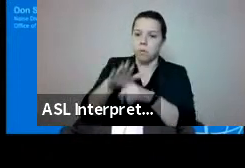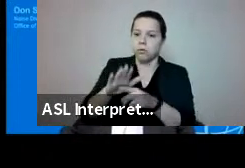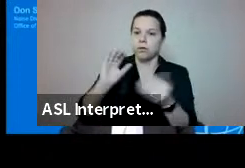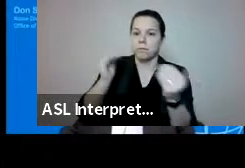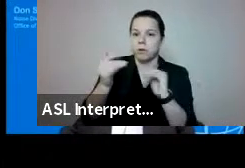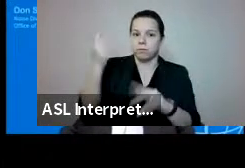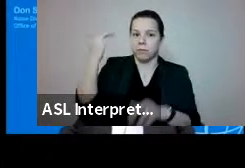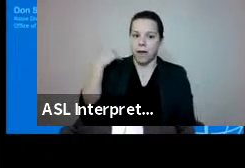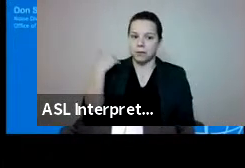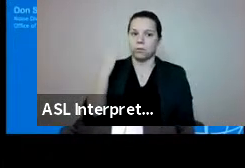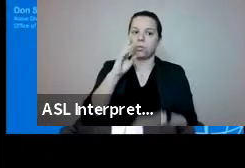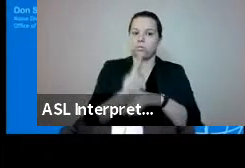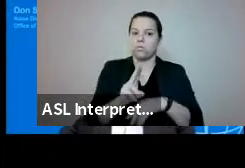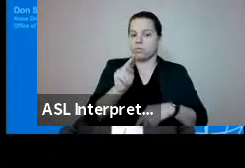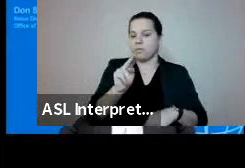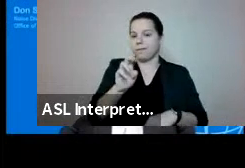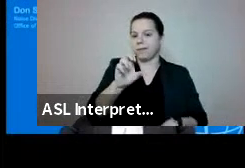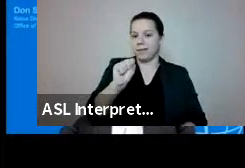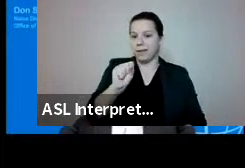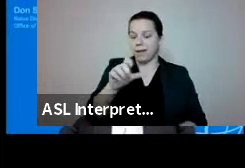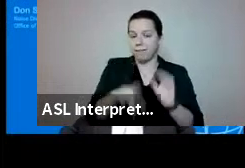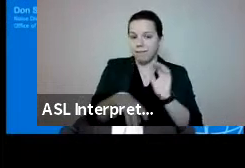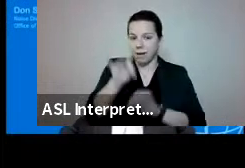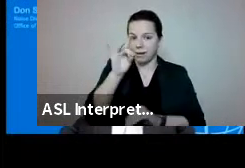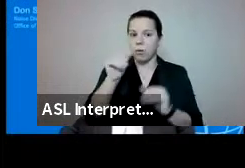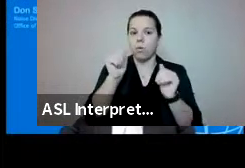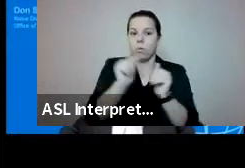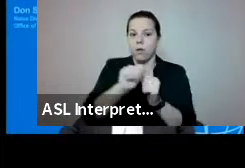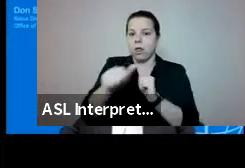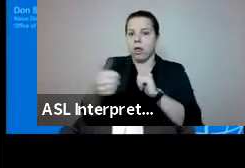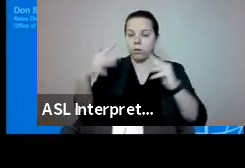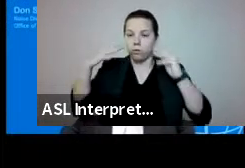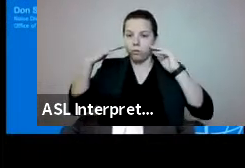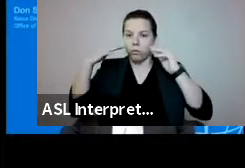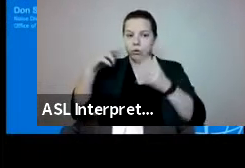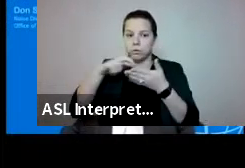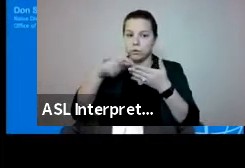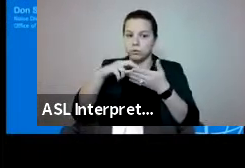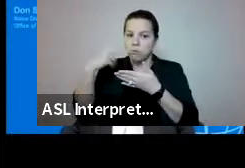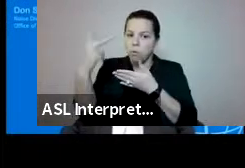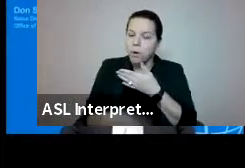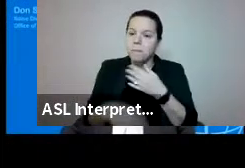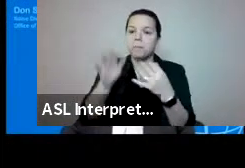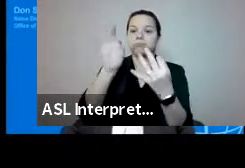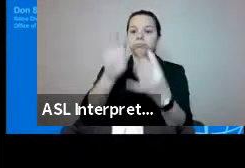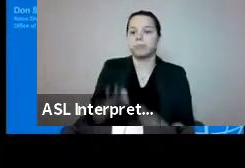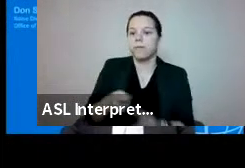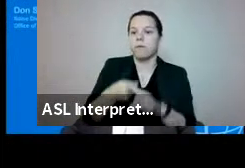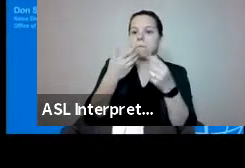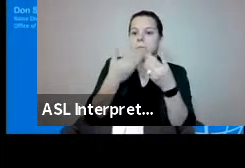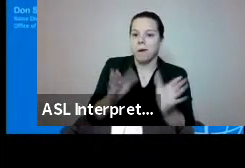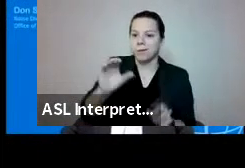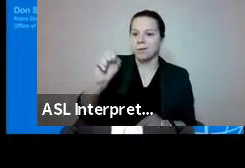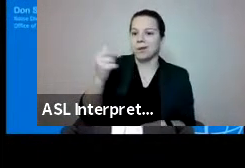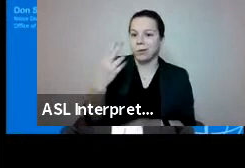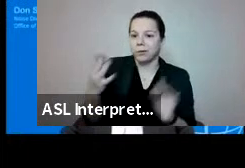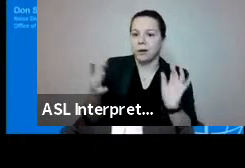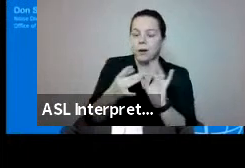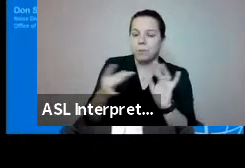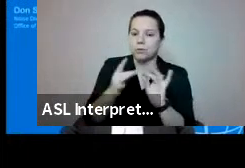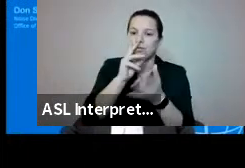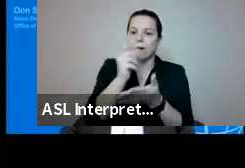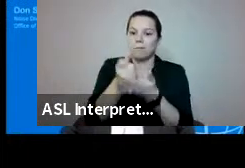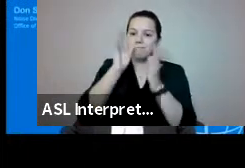NES findings alongside outputs from other noise research programs and inputs from public and stakeholder comment to inform future